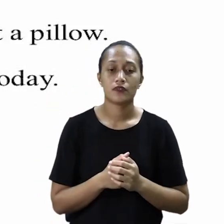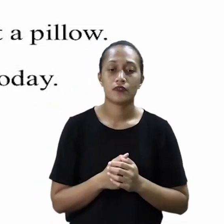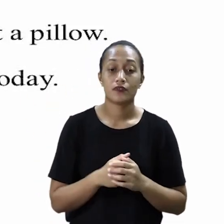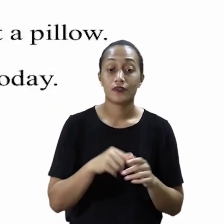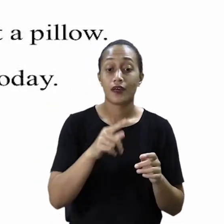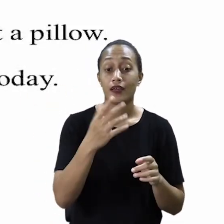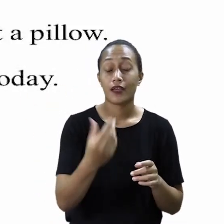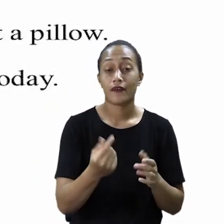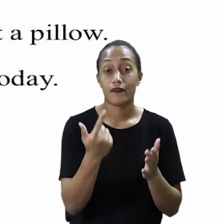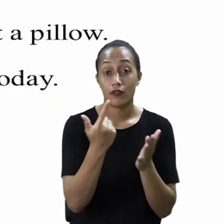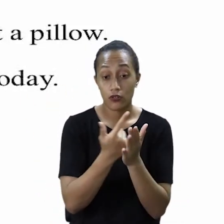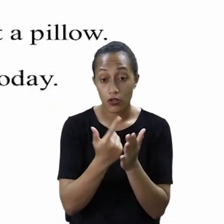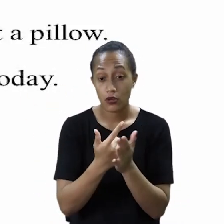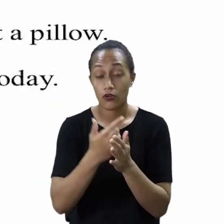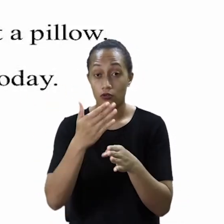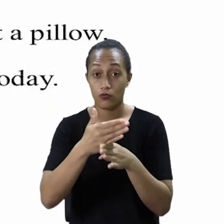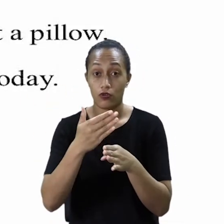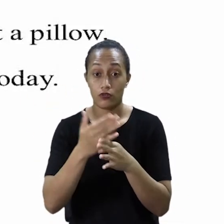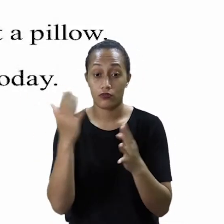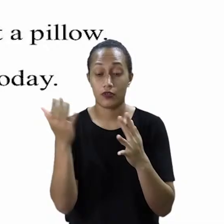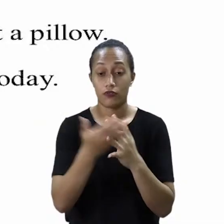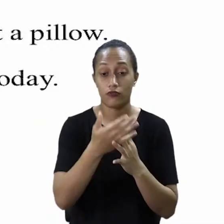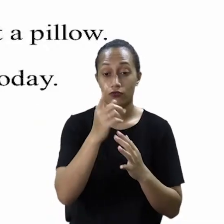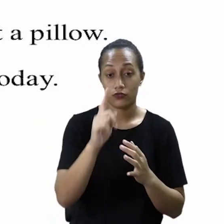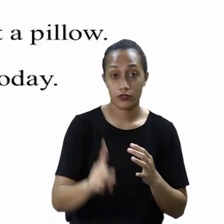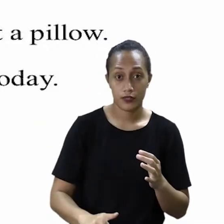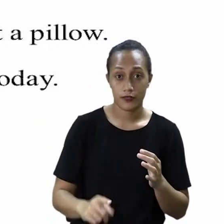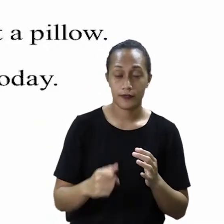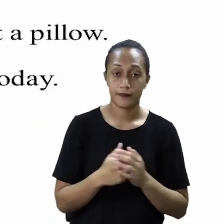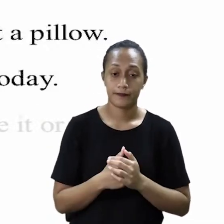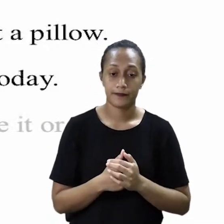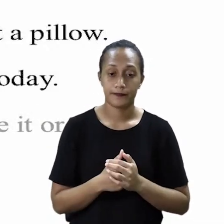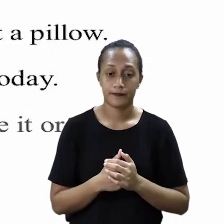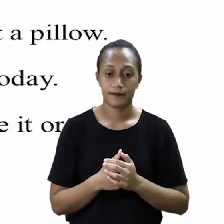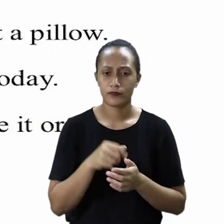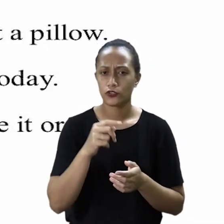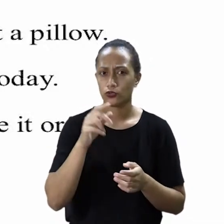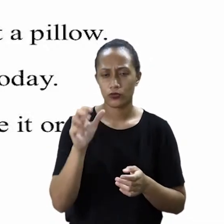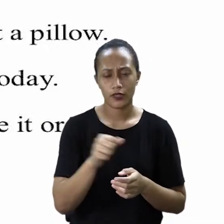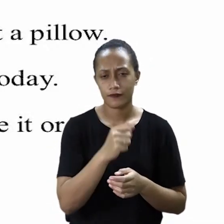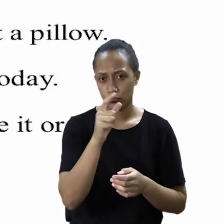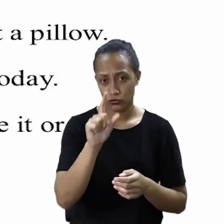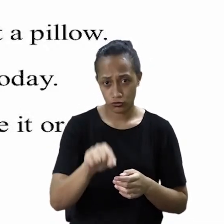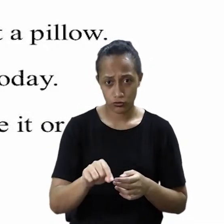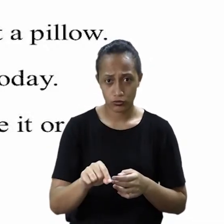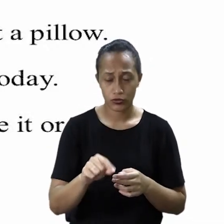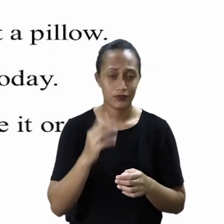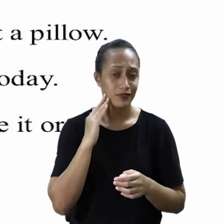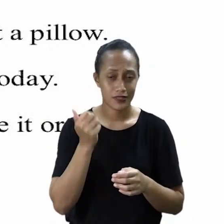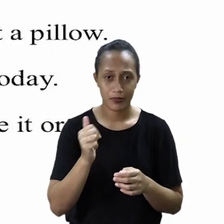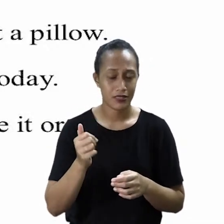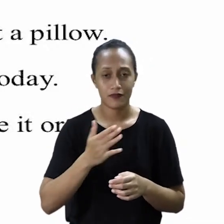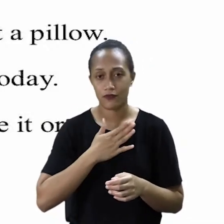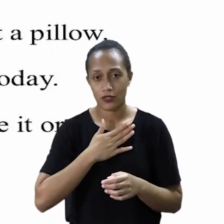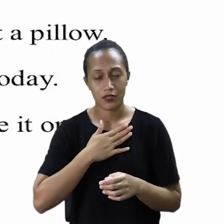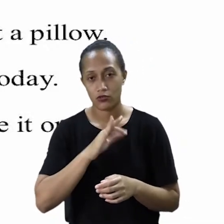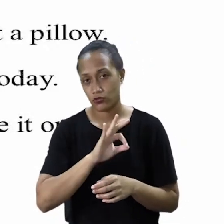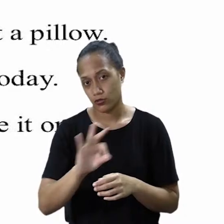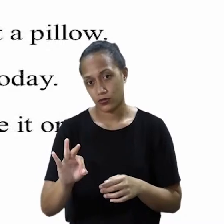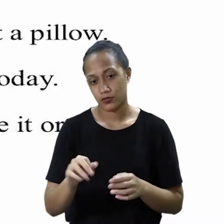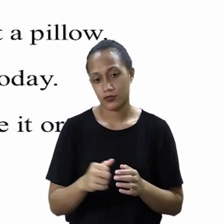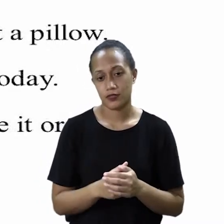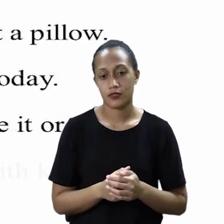I have a lot of work to get through today. Audio 5. You'll have to do it whether you like it or not.